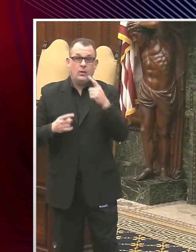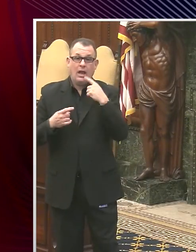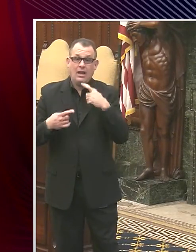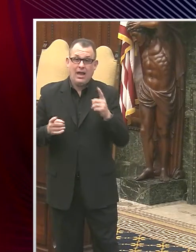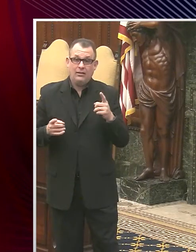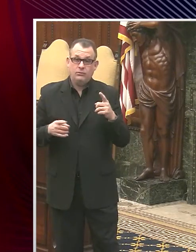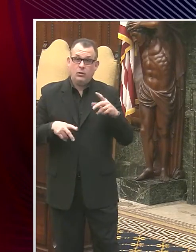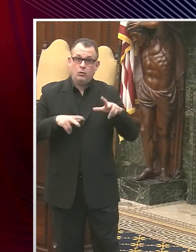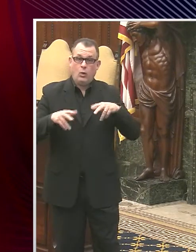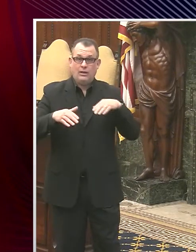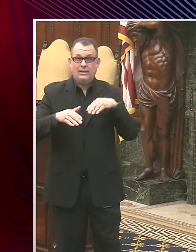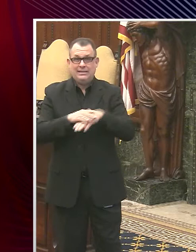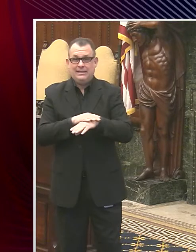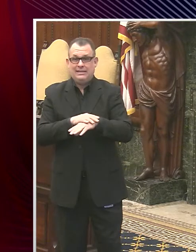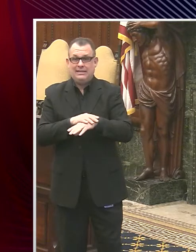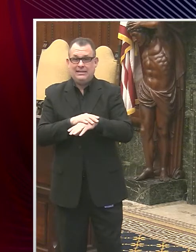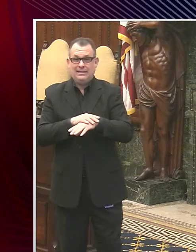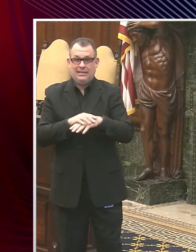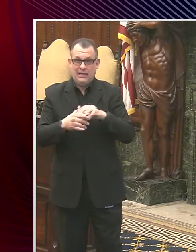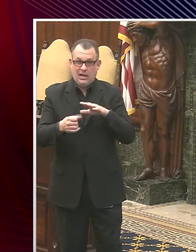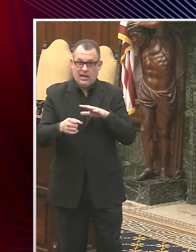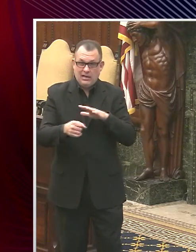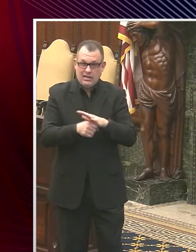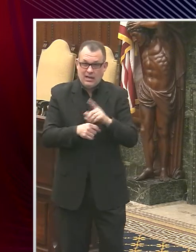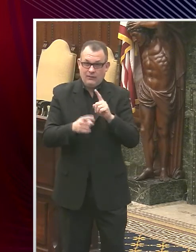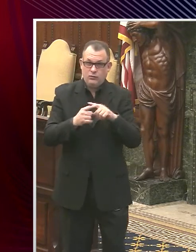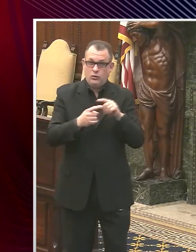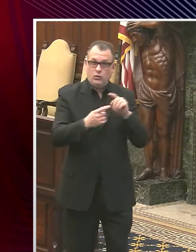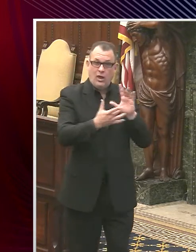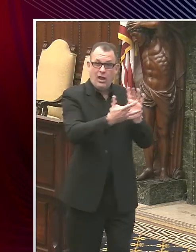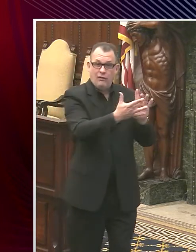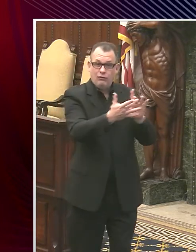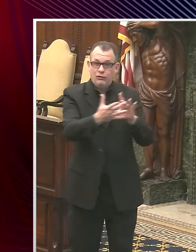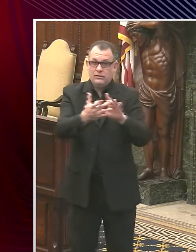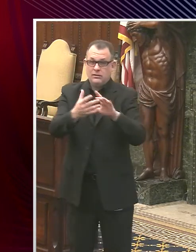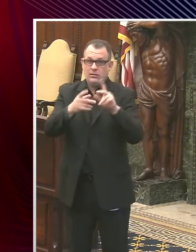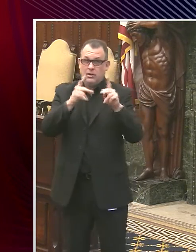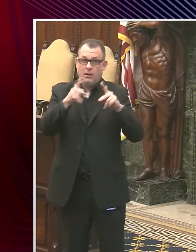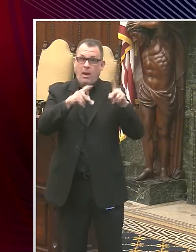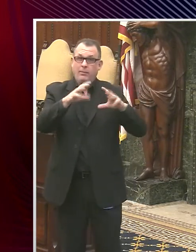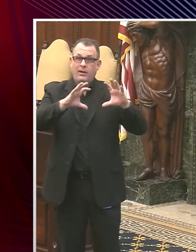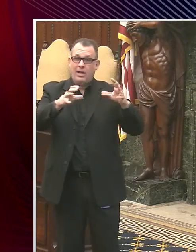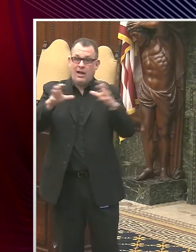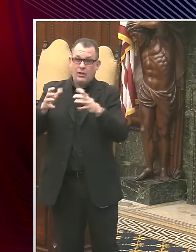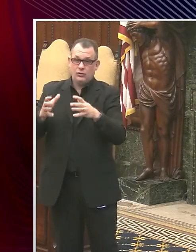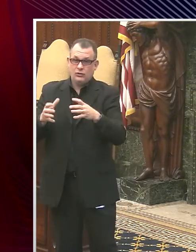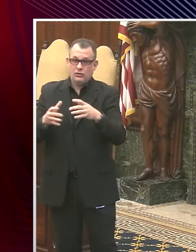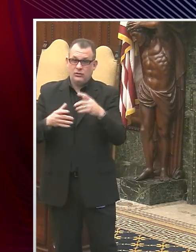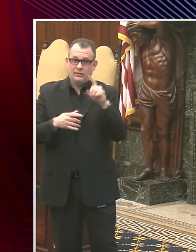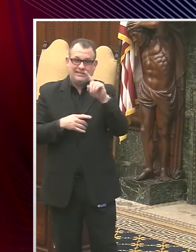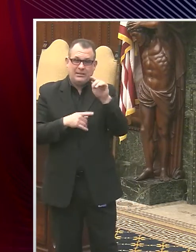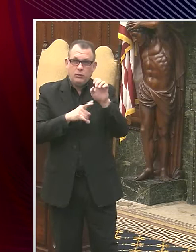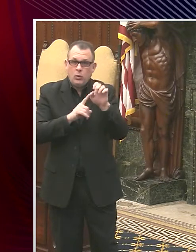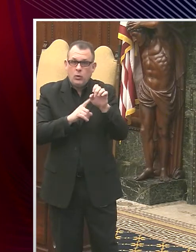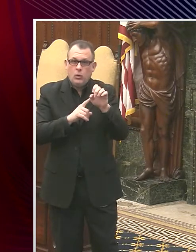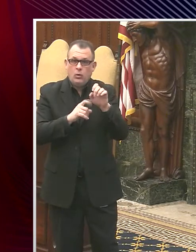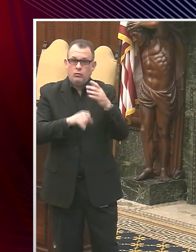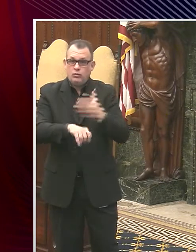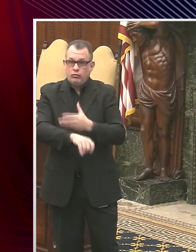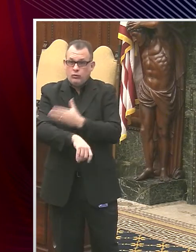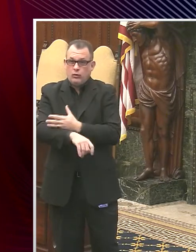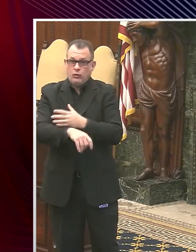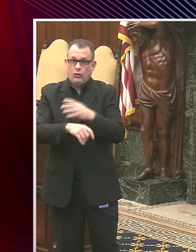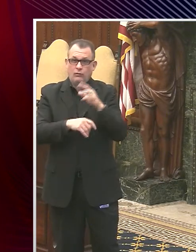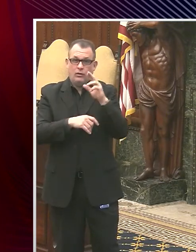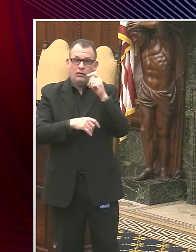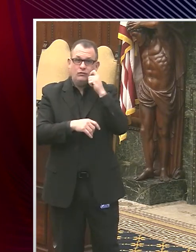walk-up slots enough to really reach the targeted population and zip codes and improve racial equity,